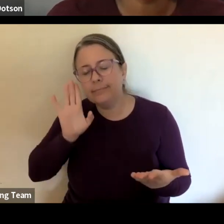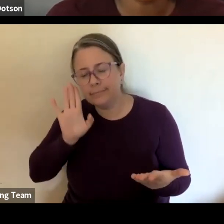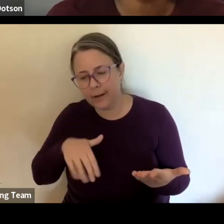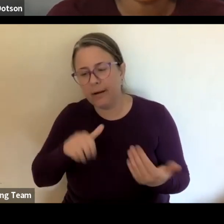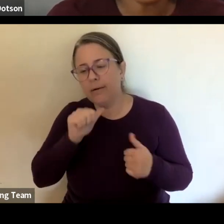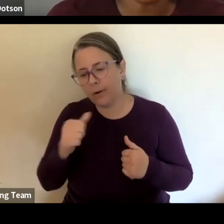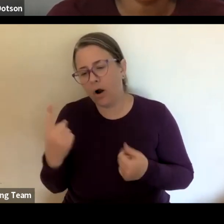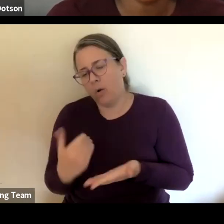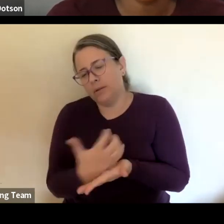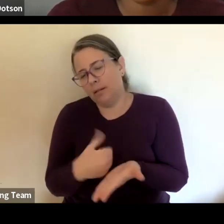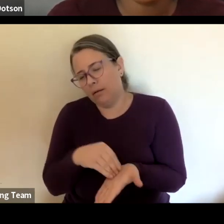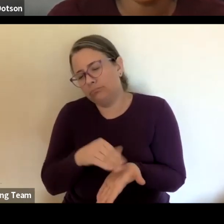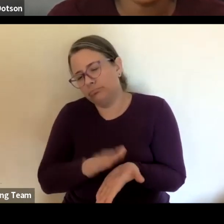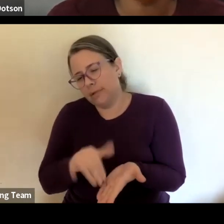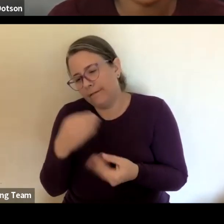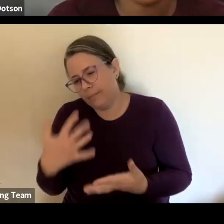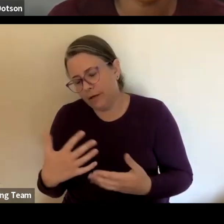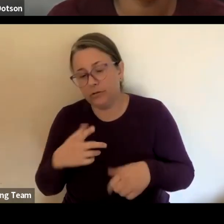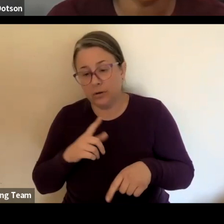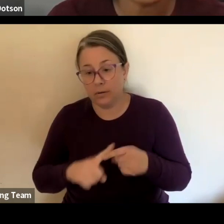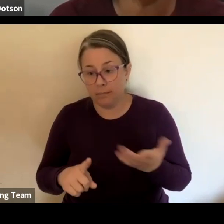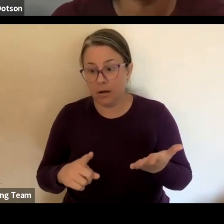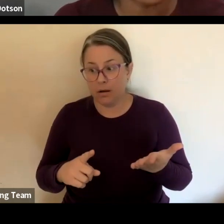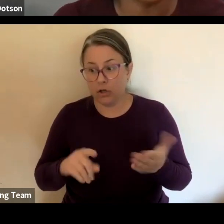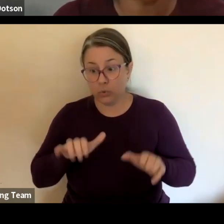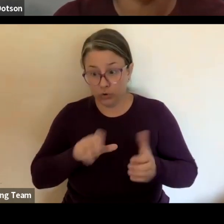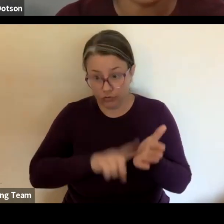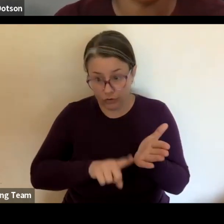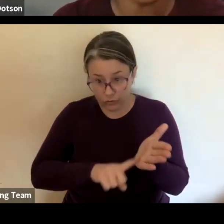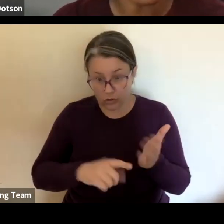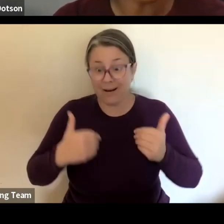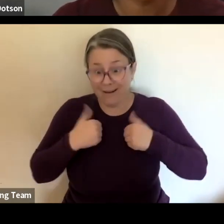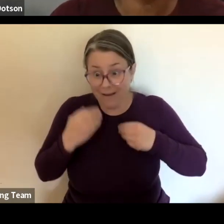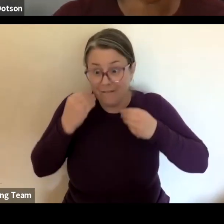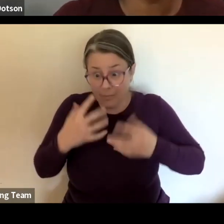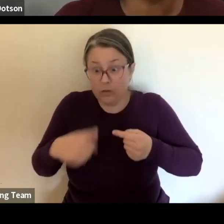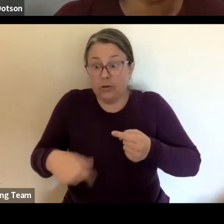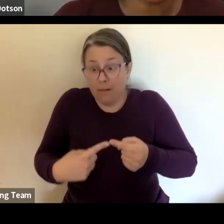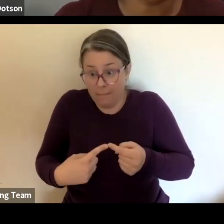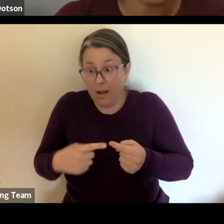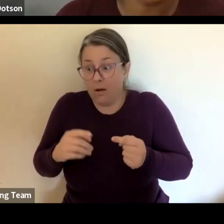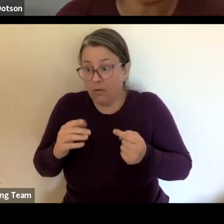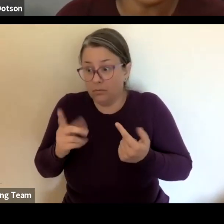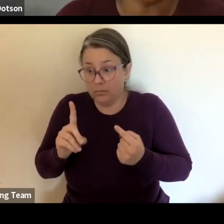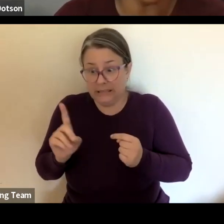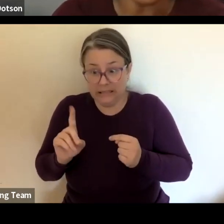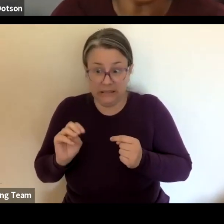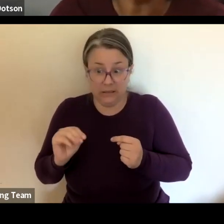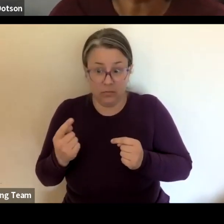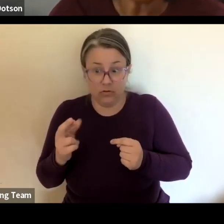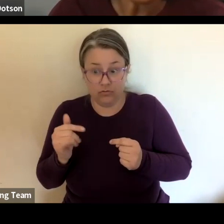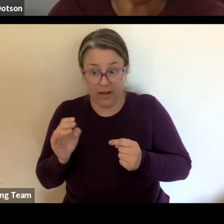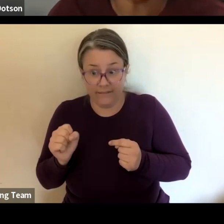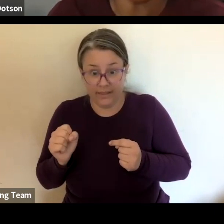And I think that we should be reporting them, so that as readers, we can just evaluate, okay, this is a good study, but it's limited in this way. We should